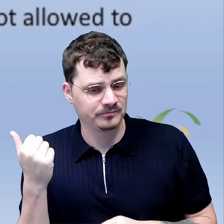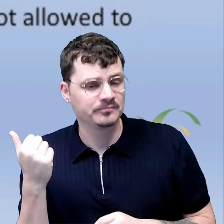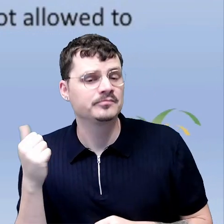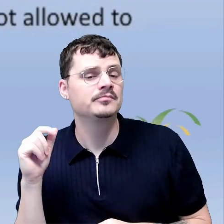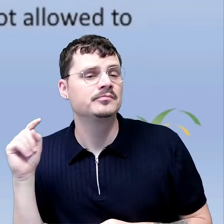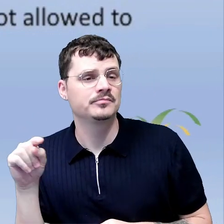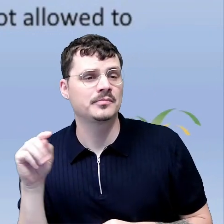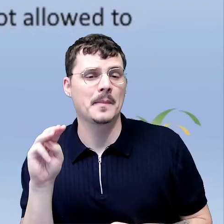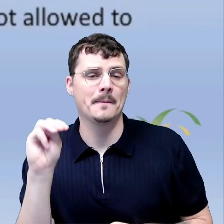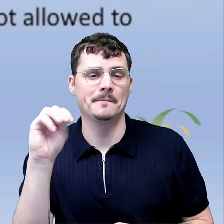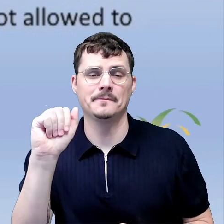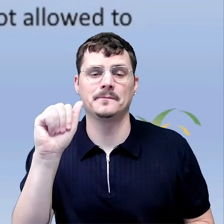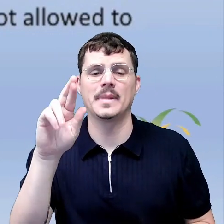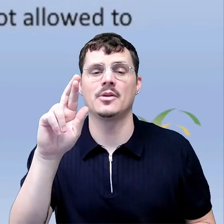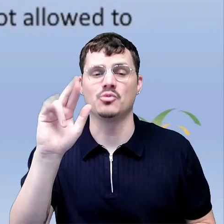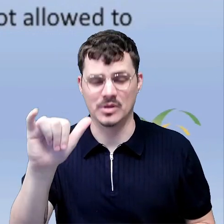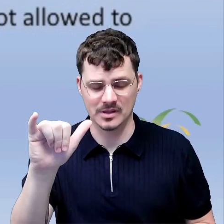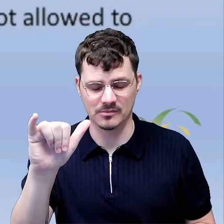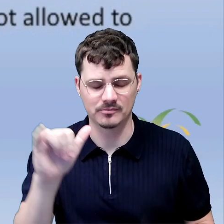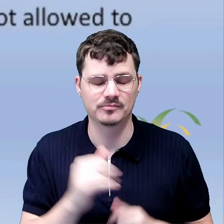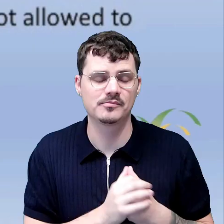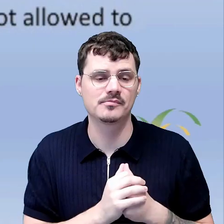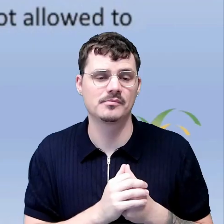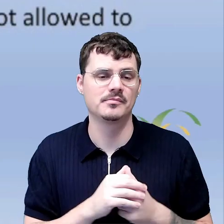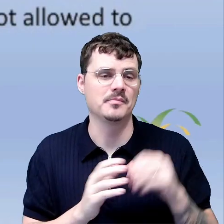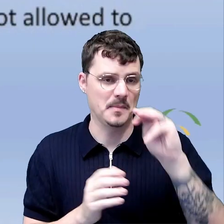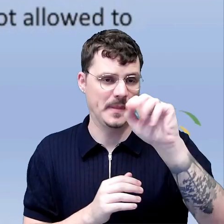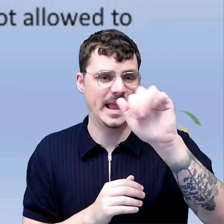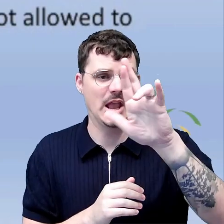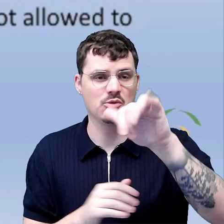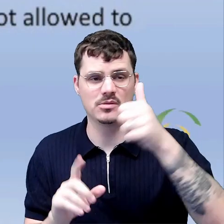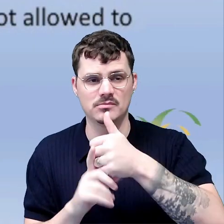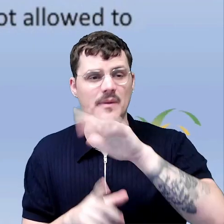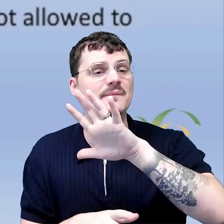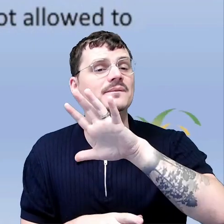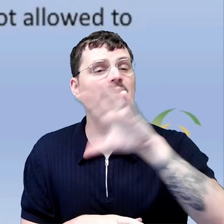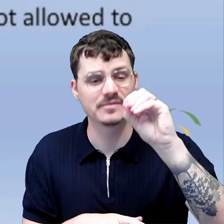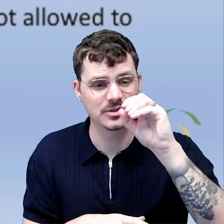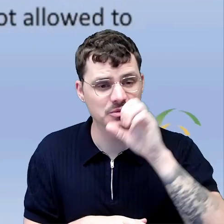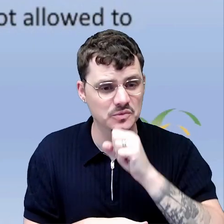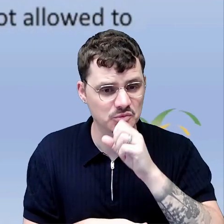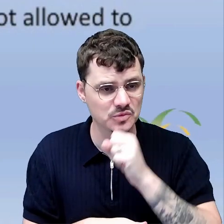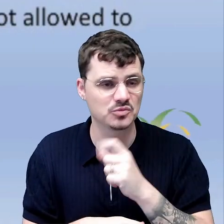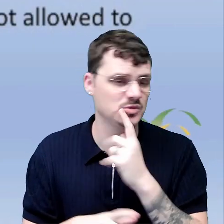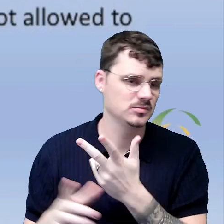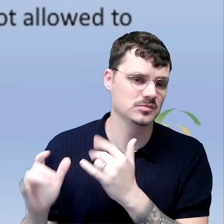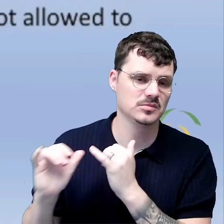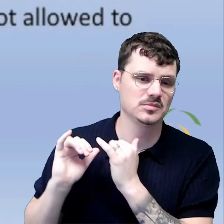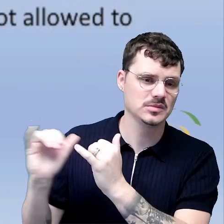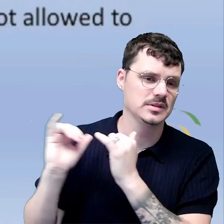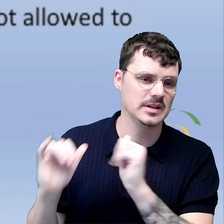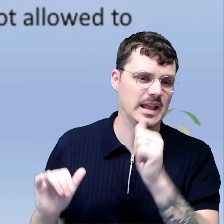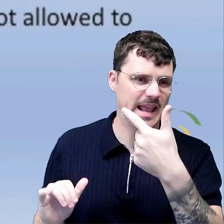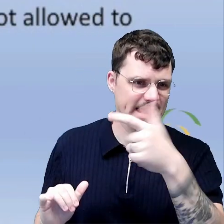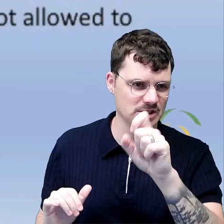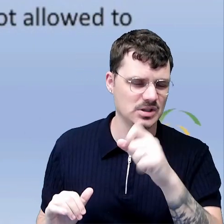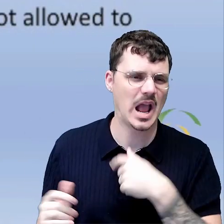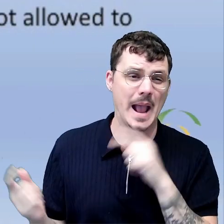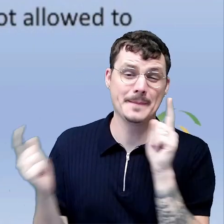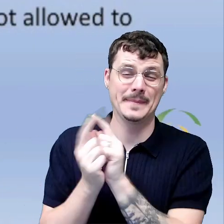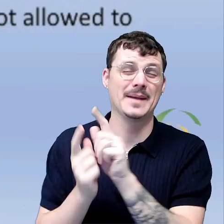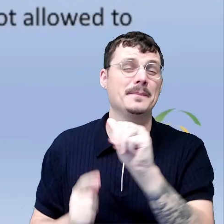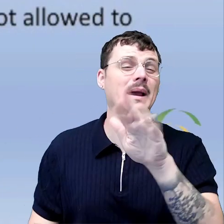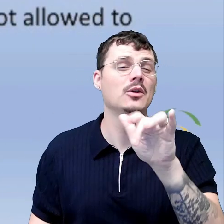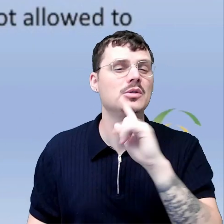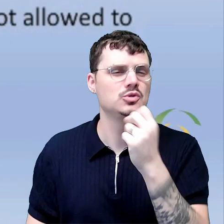So Mary, we're going to talk about Mary. Mary's 50 years old. Mary and I are exactly the same age. So I met Mary